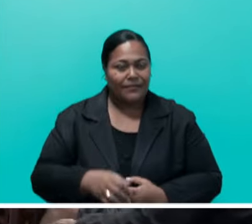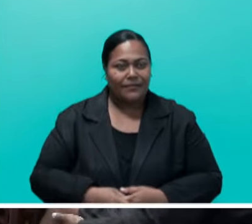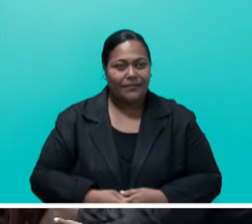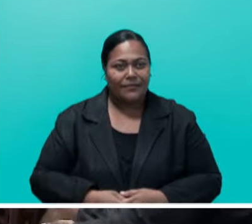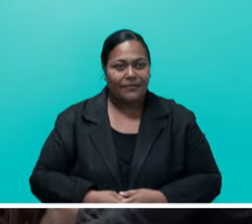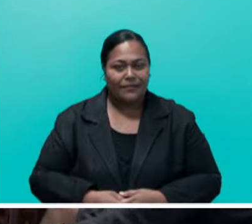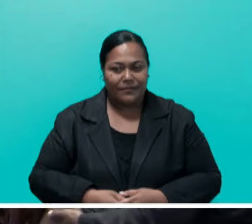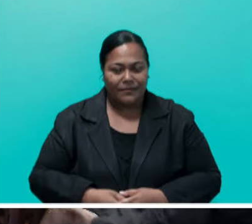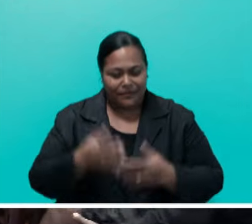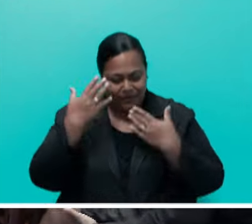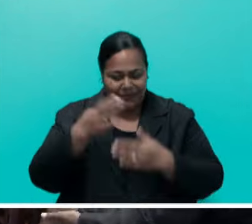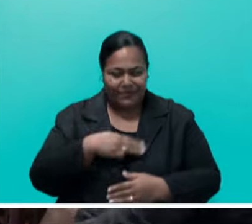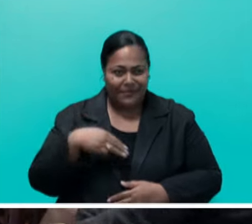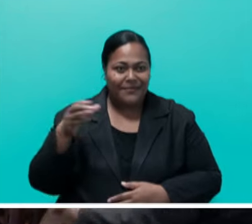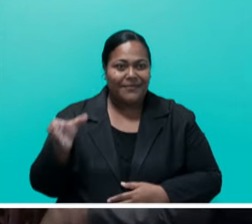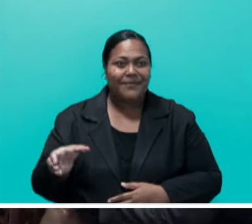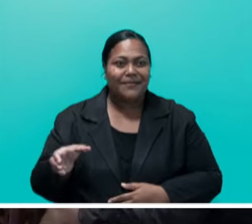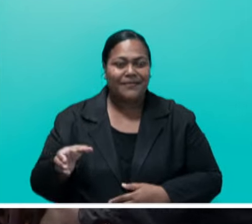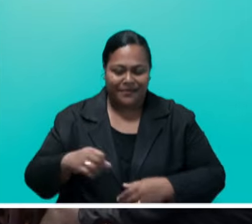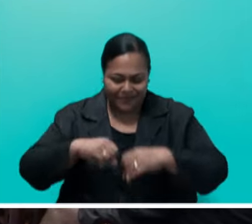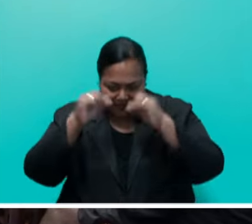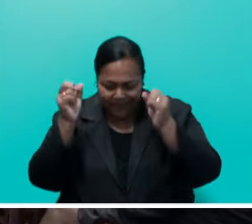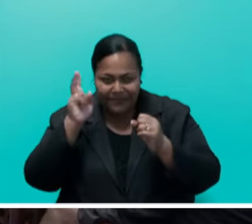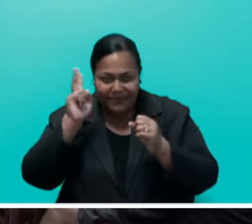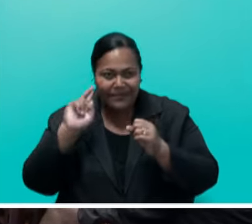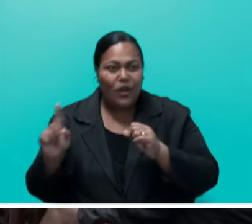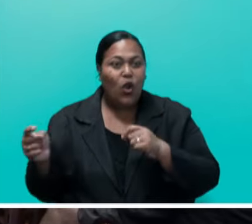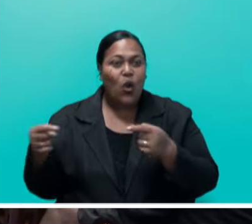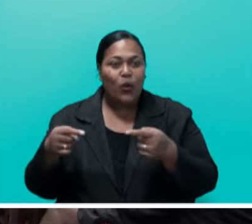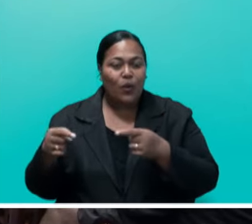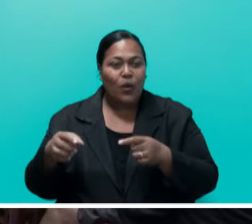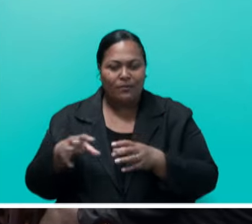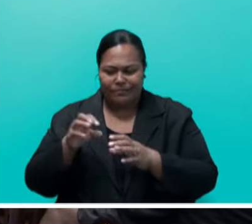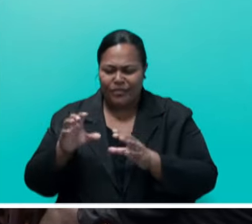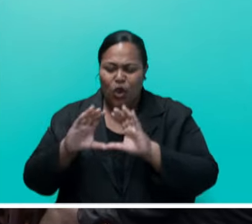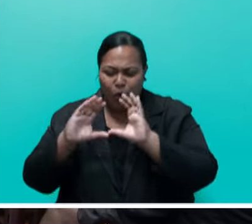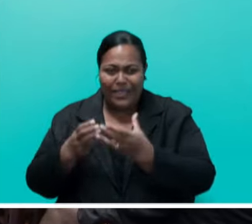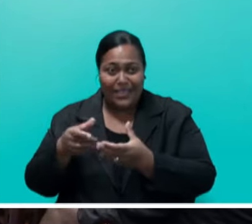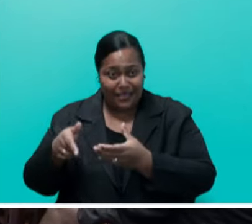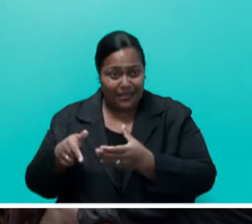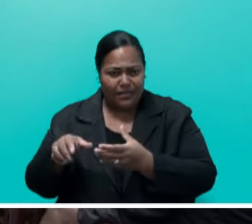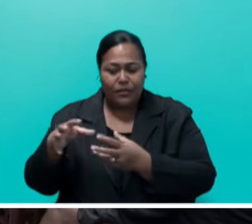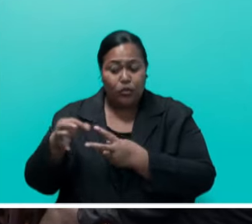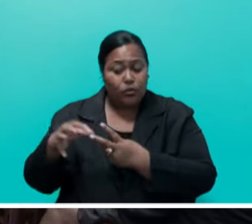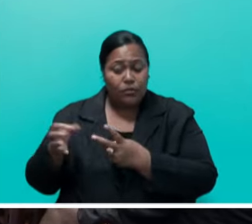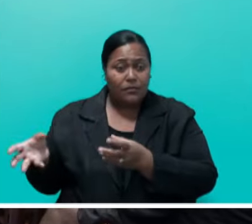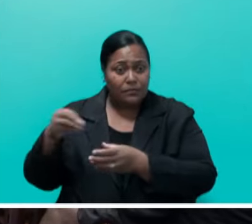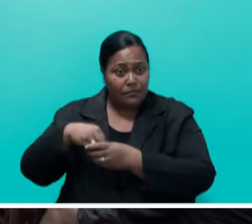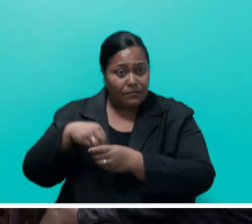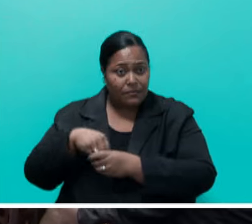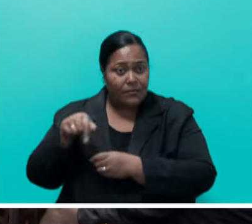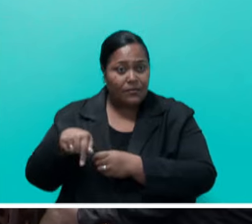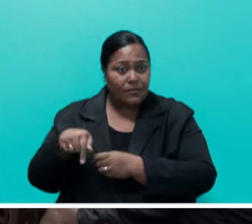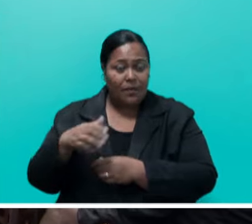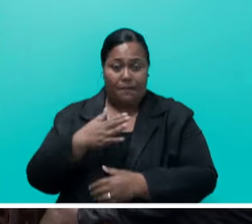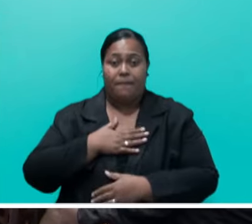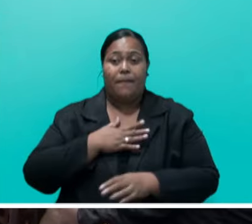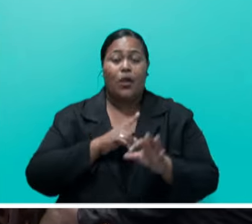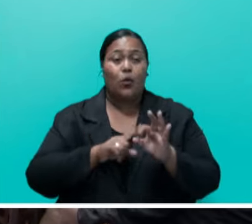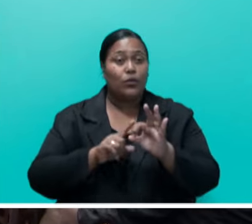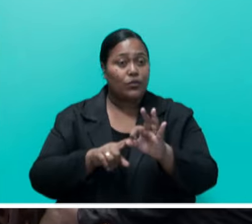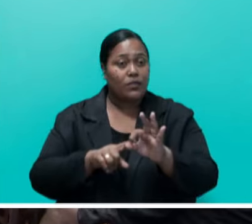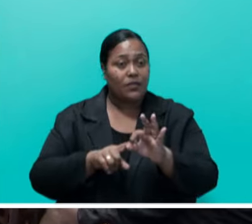Honorable Minister to re-look at the composition of the review committee. My question is, though